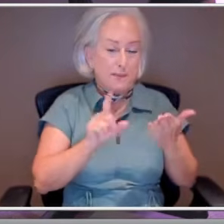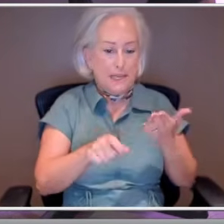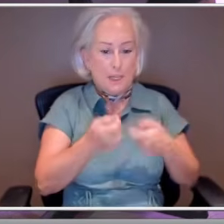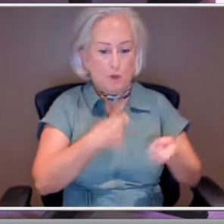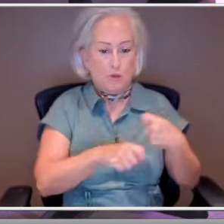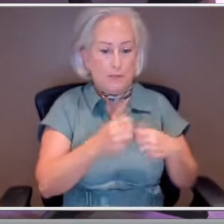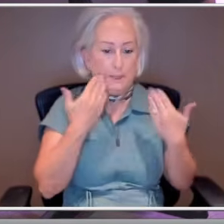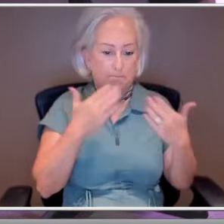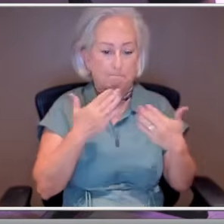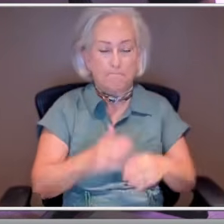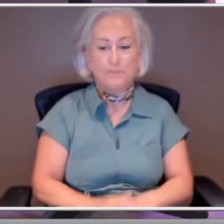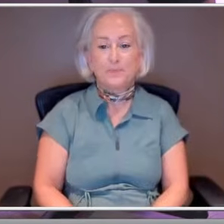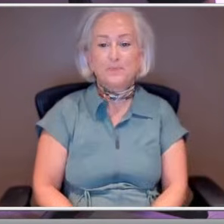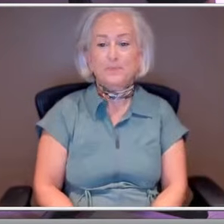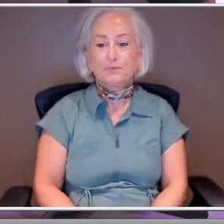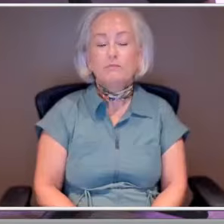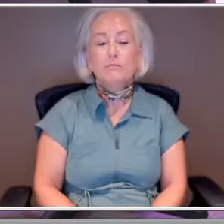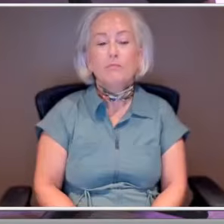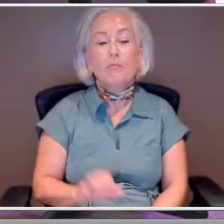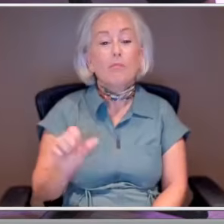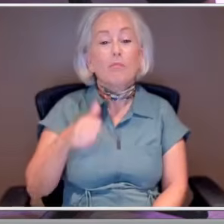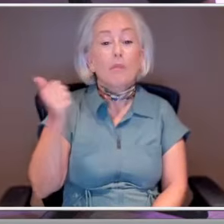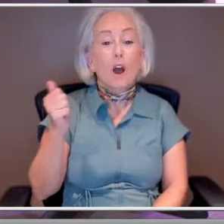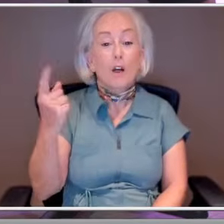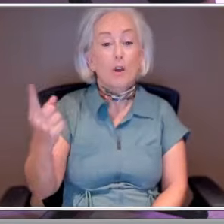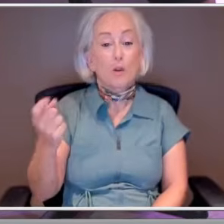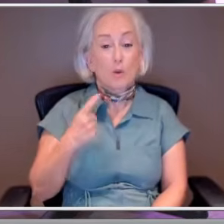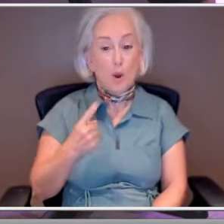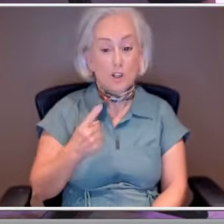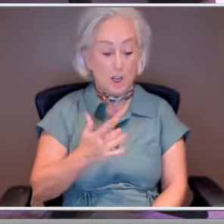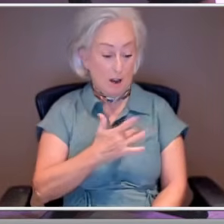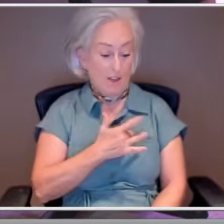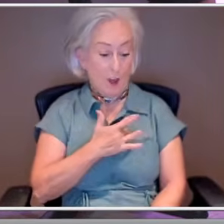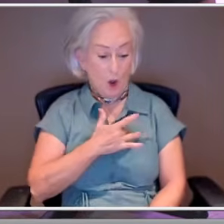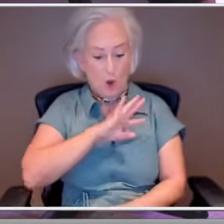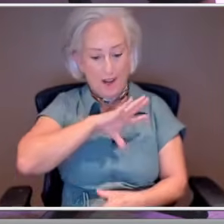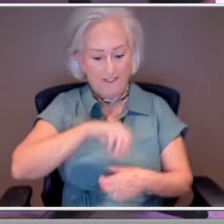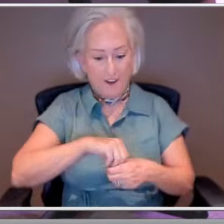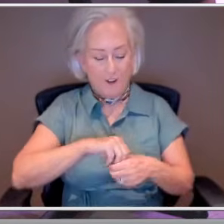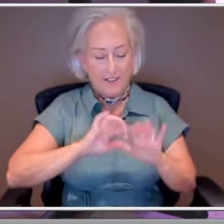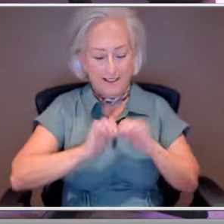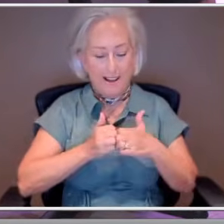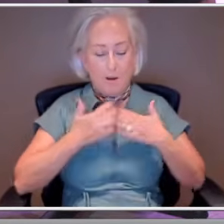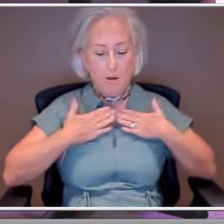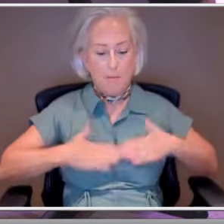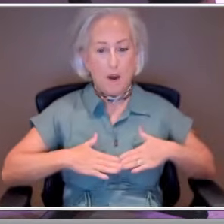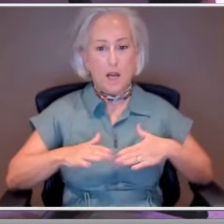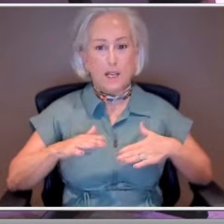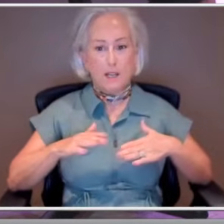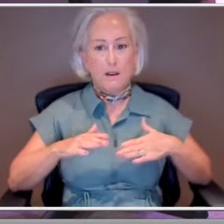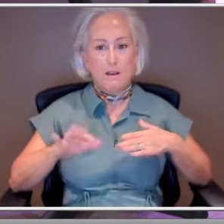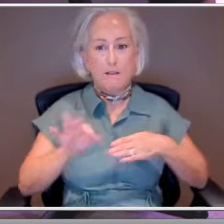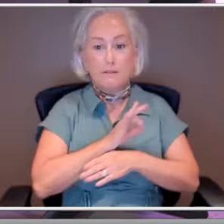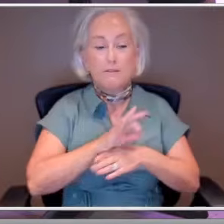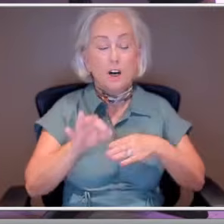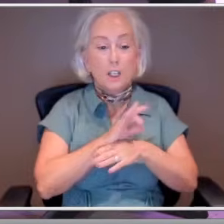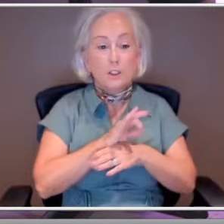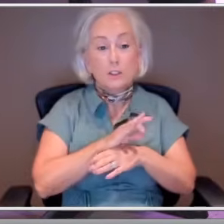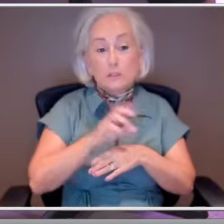of our Facebook viewers, wants to know, since the heart is involved in so much of how the body works, is there anything else to watch out